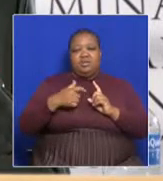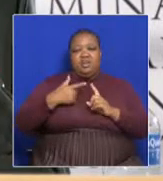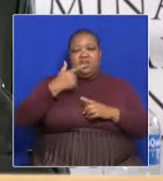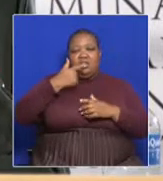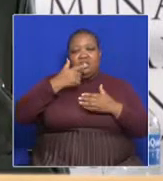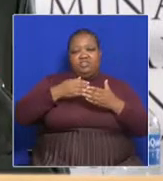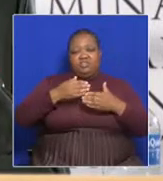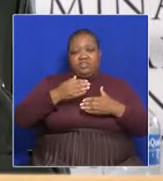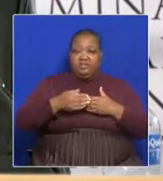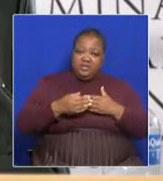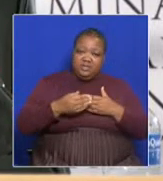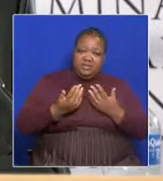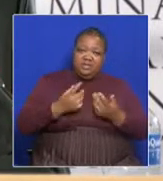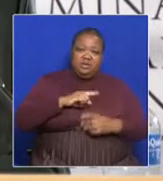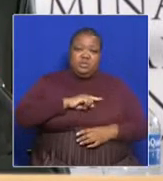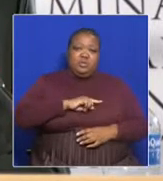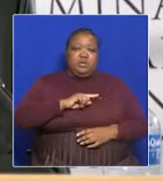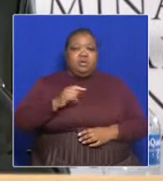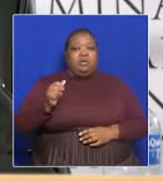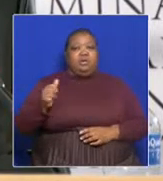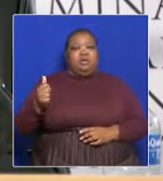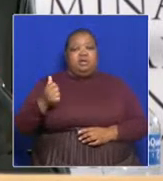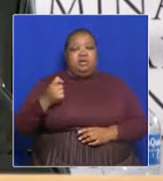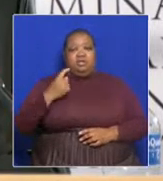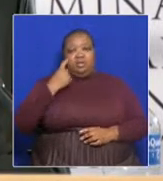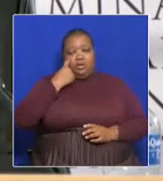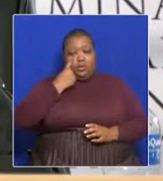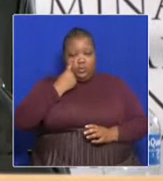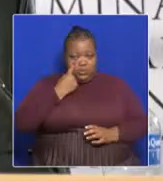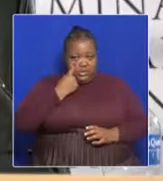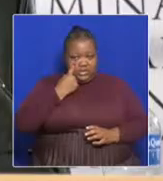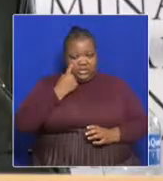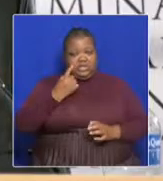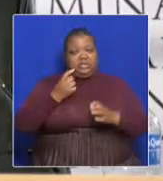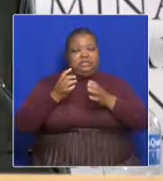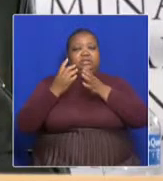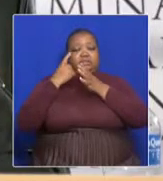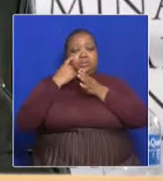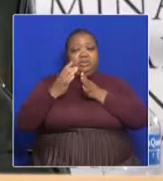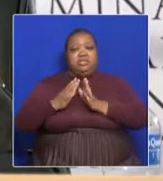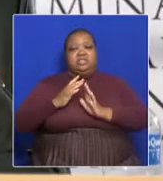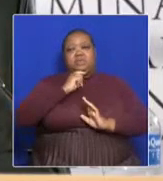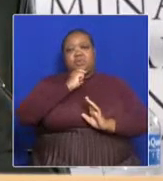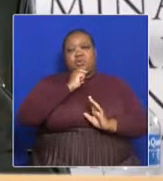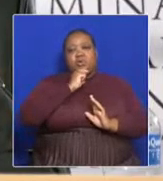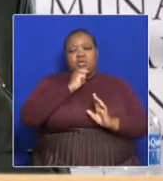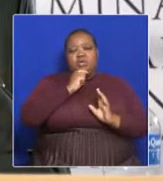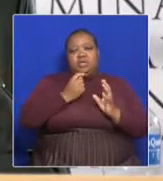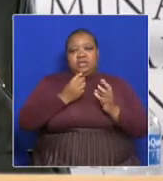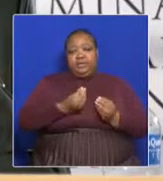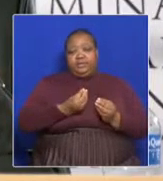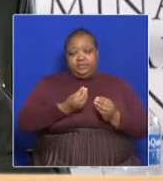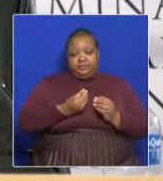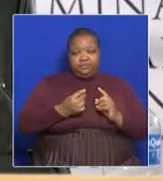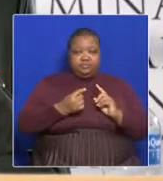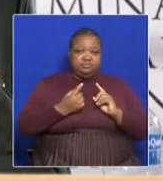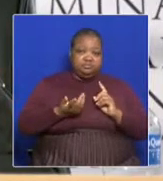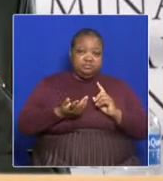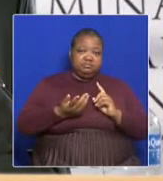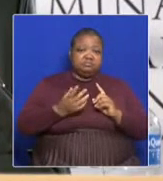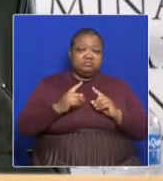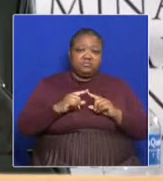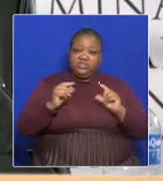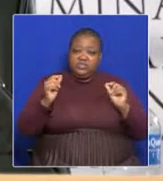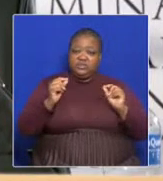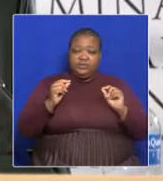another witness scheduled in the morning. And with the result that he will not finish, if he